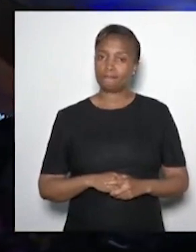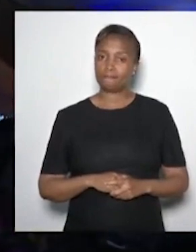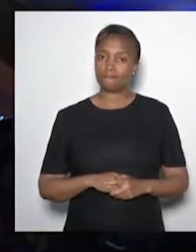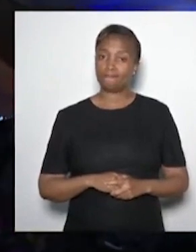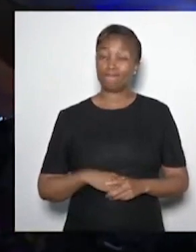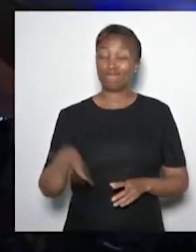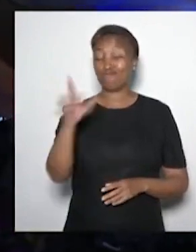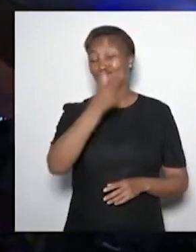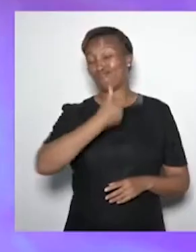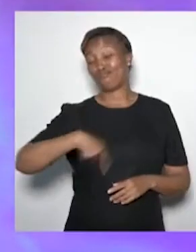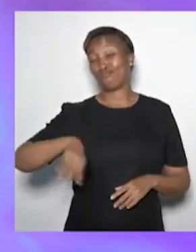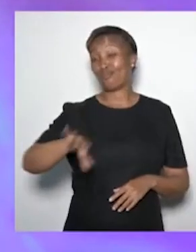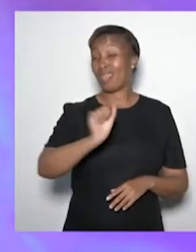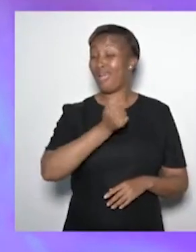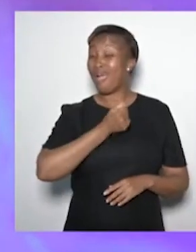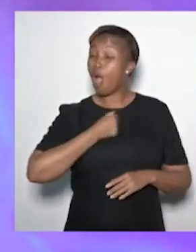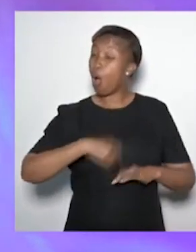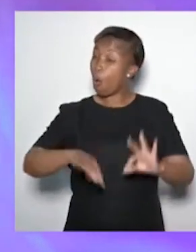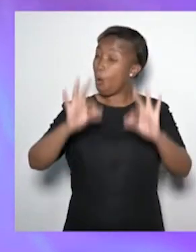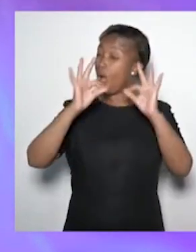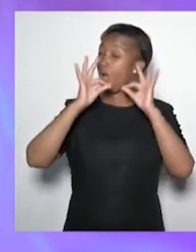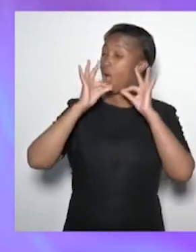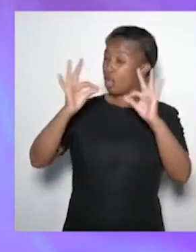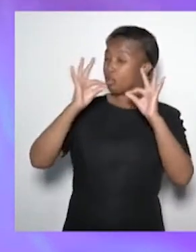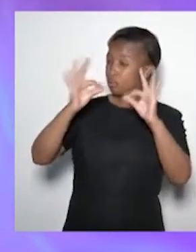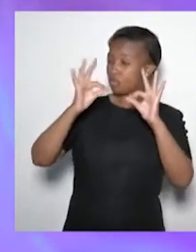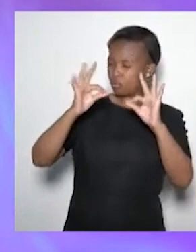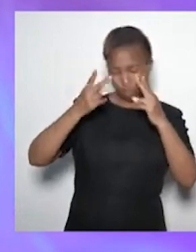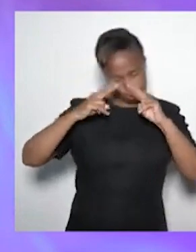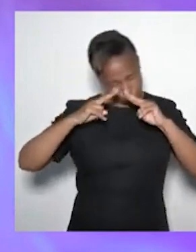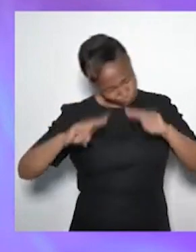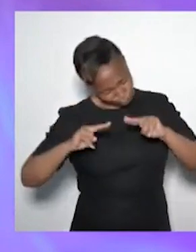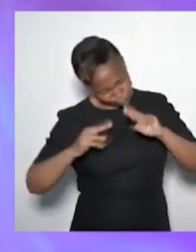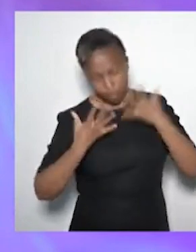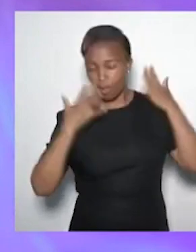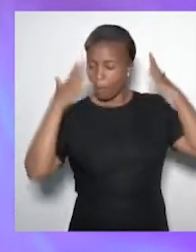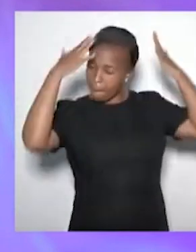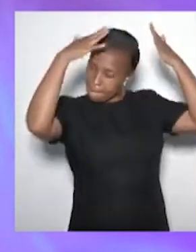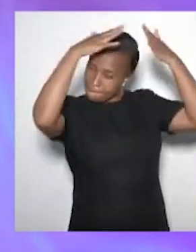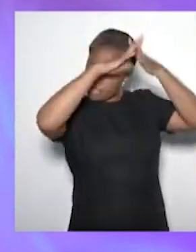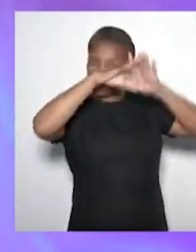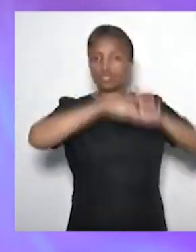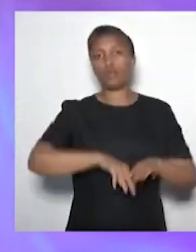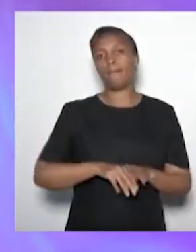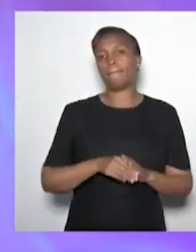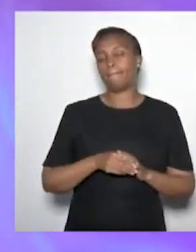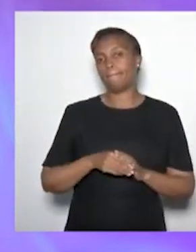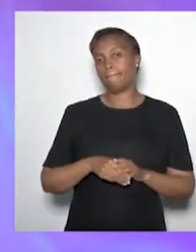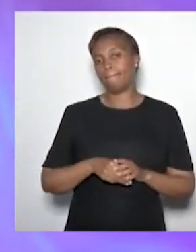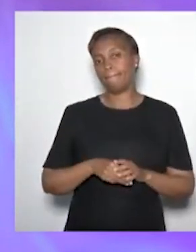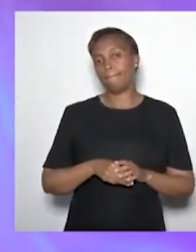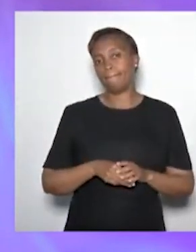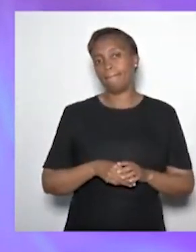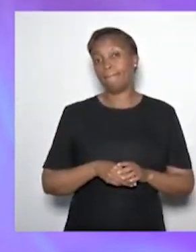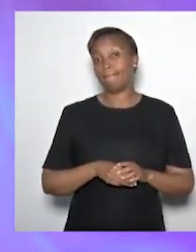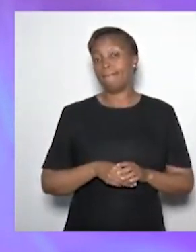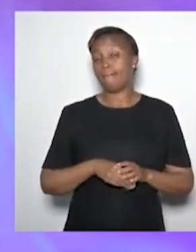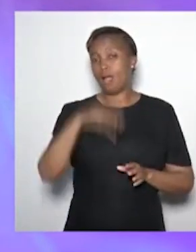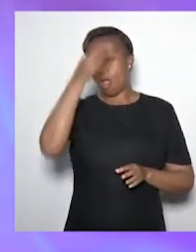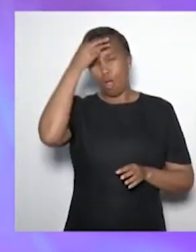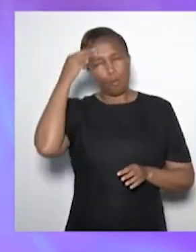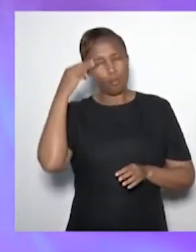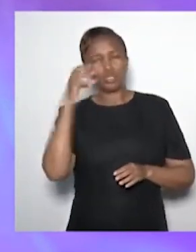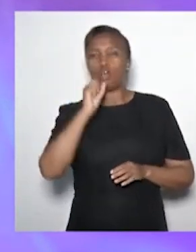Our Excellency, the Honorable Presiding Bishop of